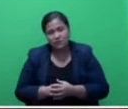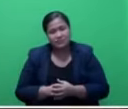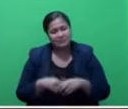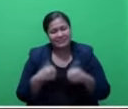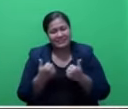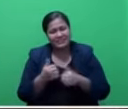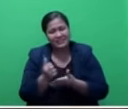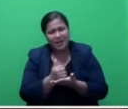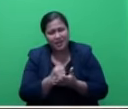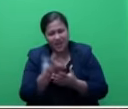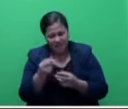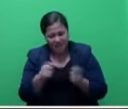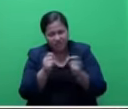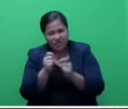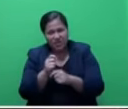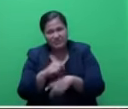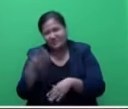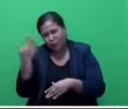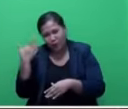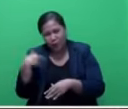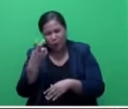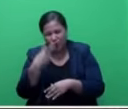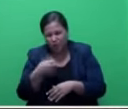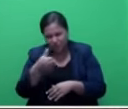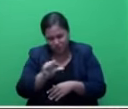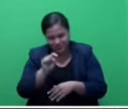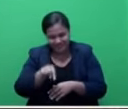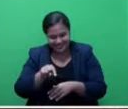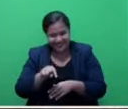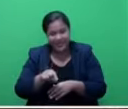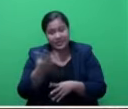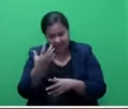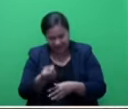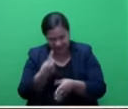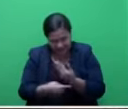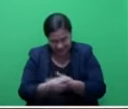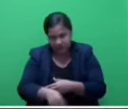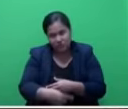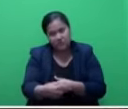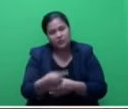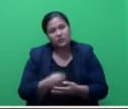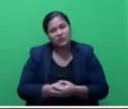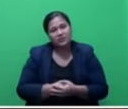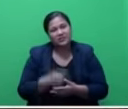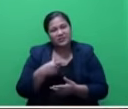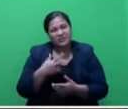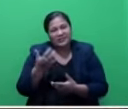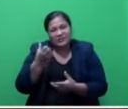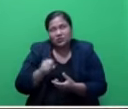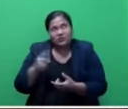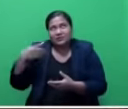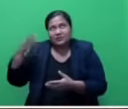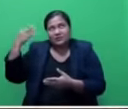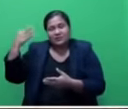archaic provisions that related and was in relation to the Penal Code, which we inherited British India, Queensland, and came to Fiji,